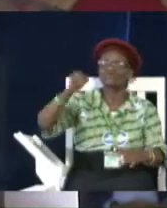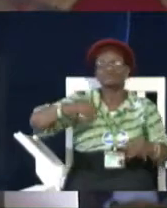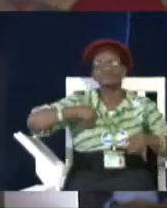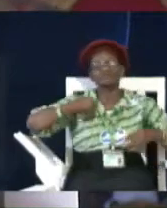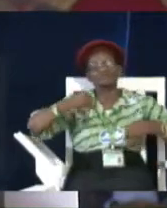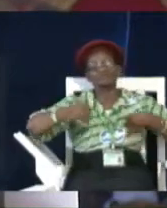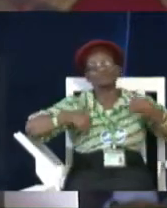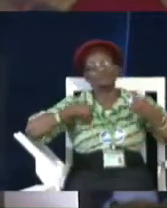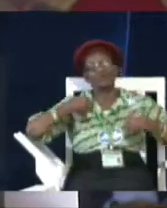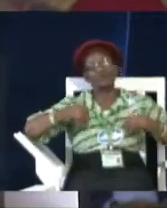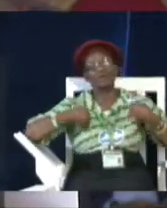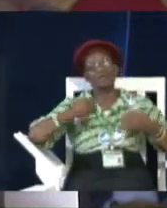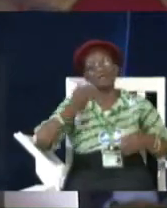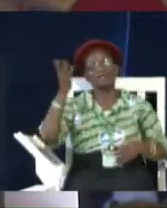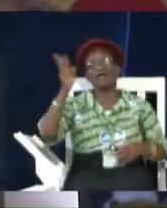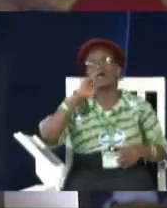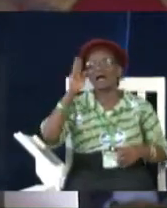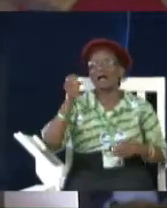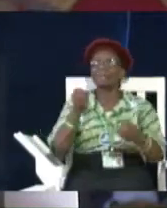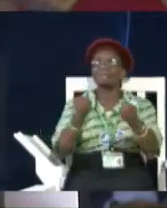There are many of us who are here tonight.